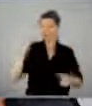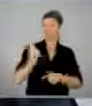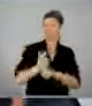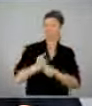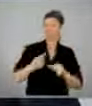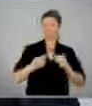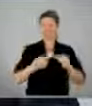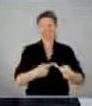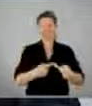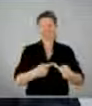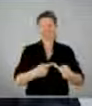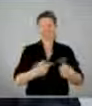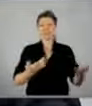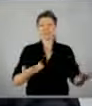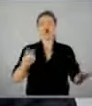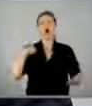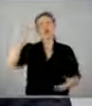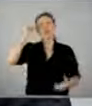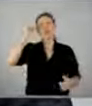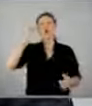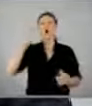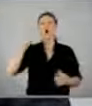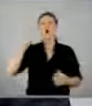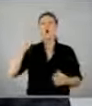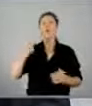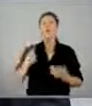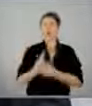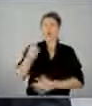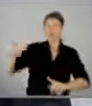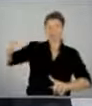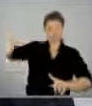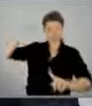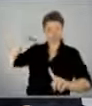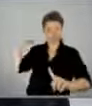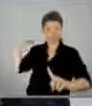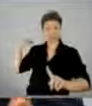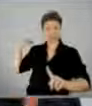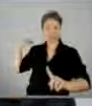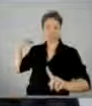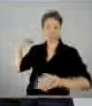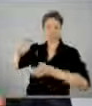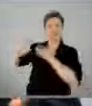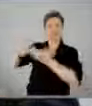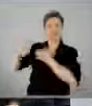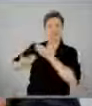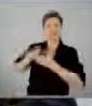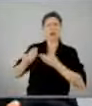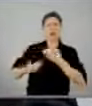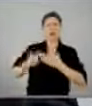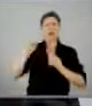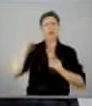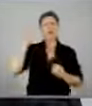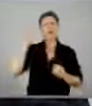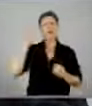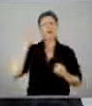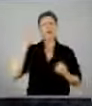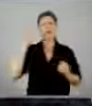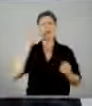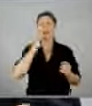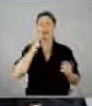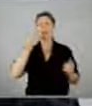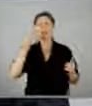I understand that over time, particularly in situations like this, that information can become confused over time about